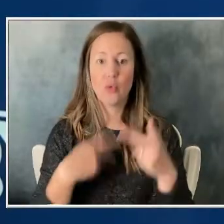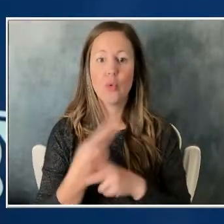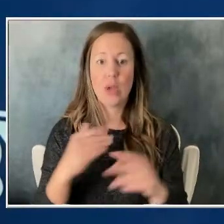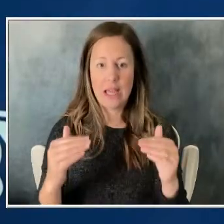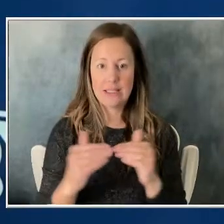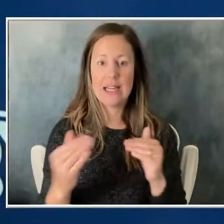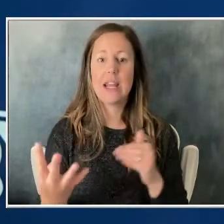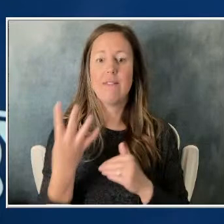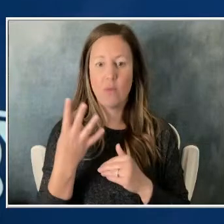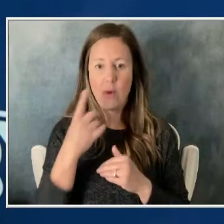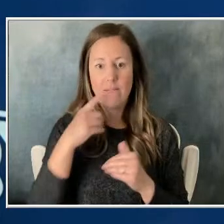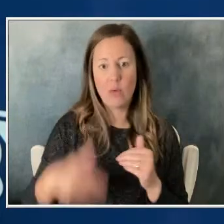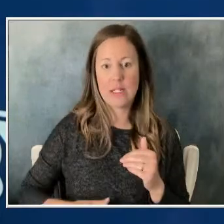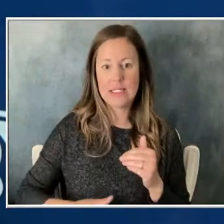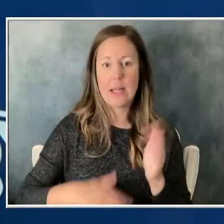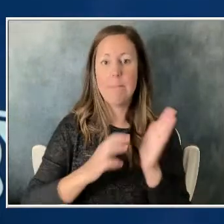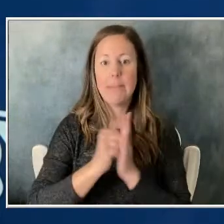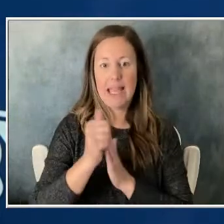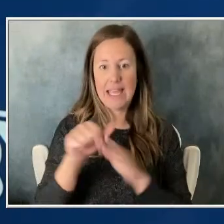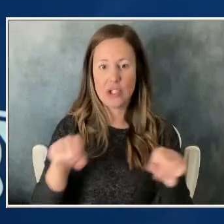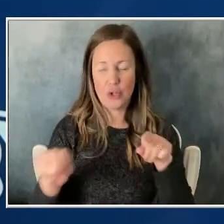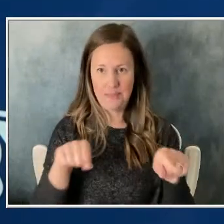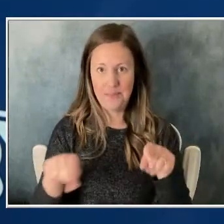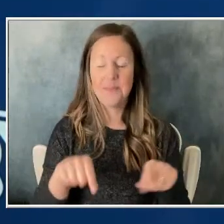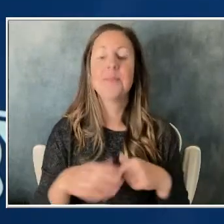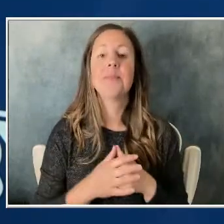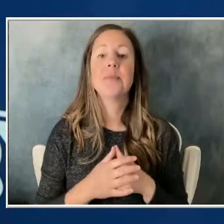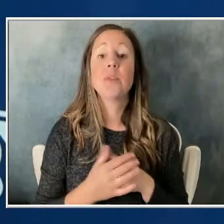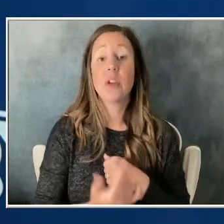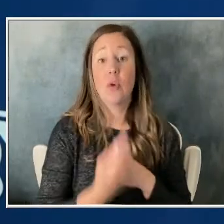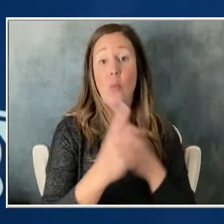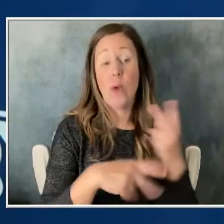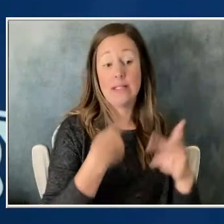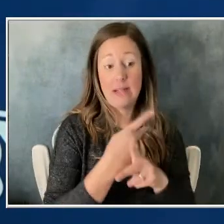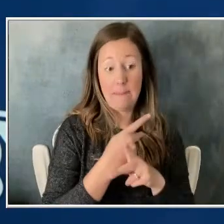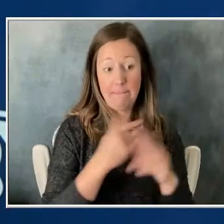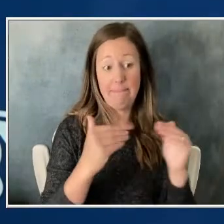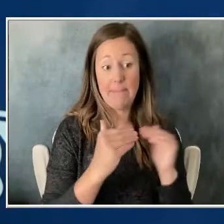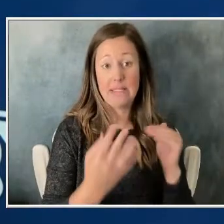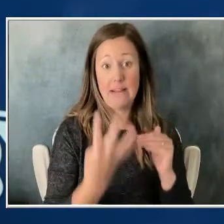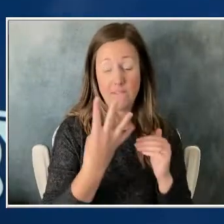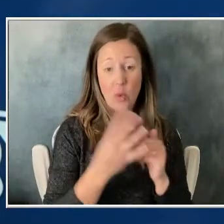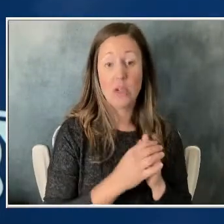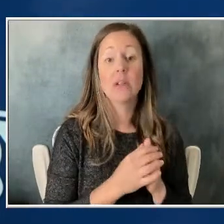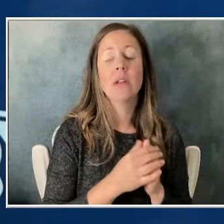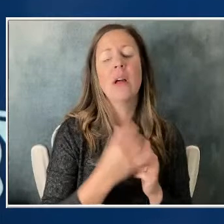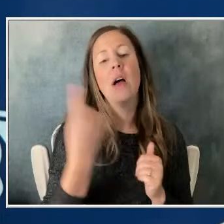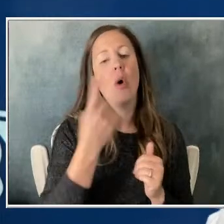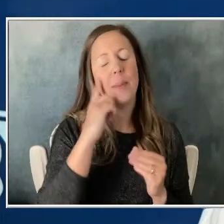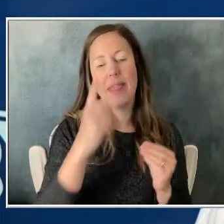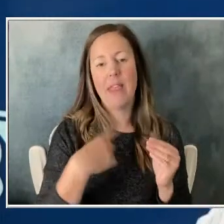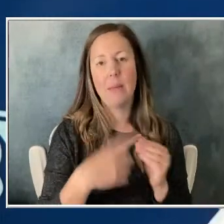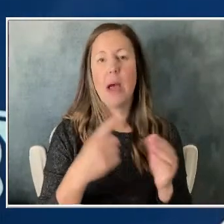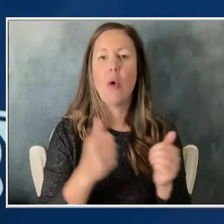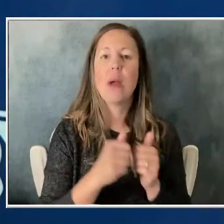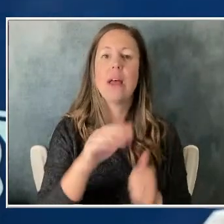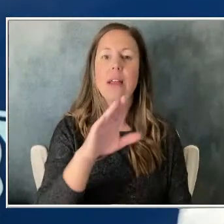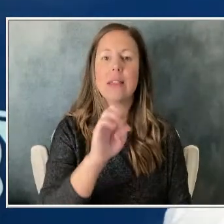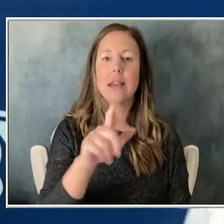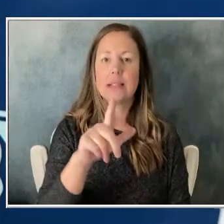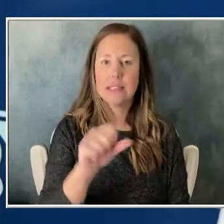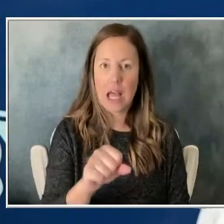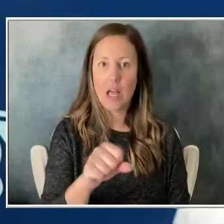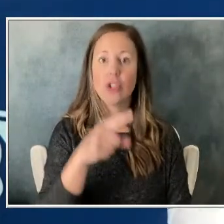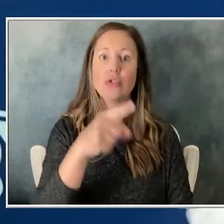cancer, in any organ in the belly. One type of stage 4 is the one we always think about, where the cells, the cancer cells, get in the